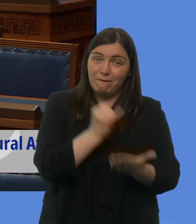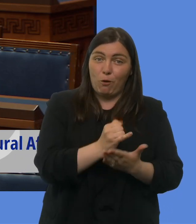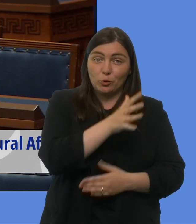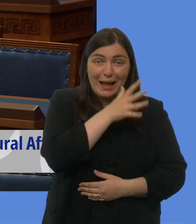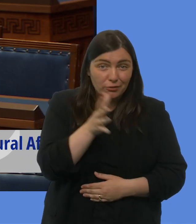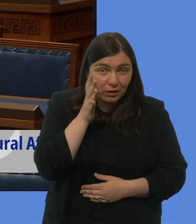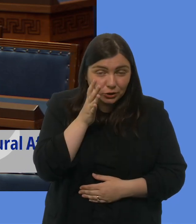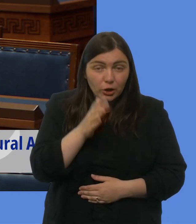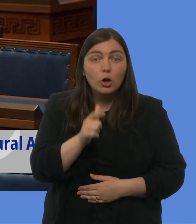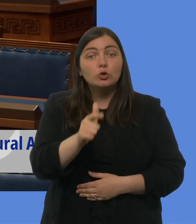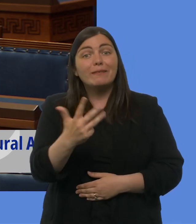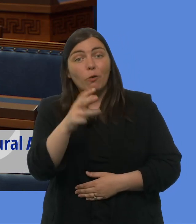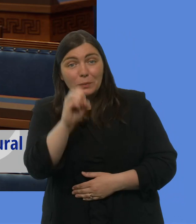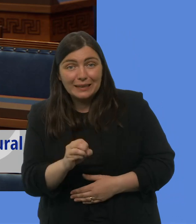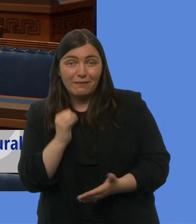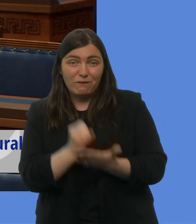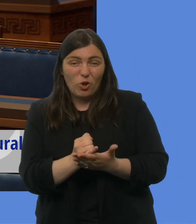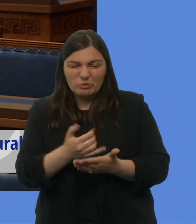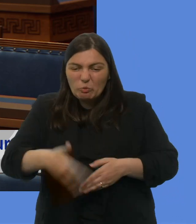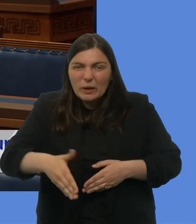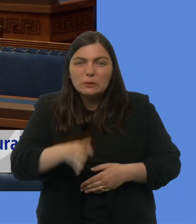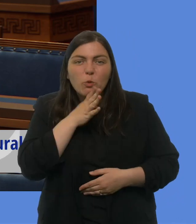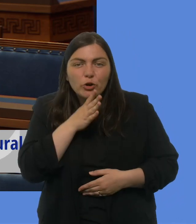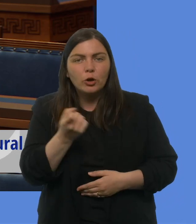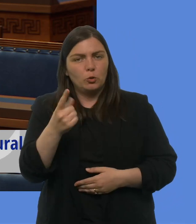wastewater, 12% in relation to septic tanks.